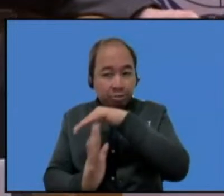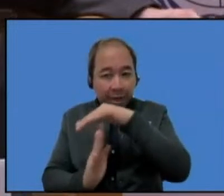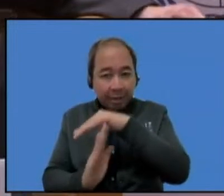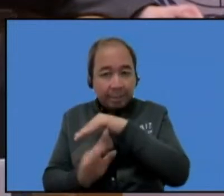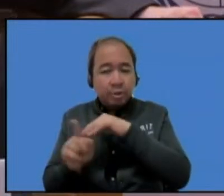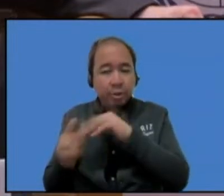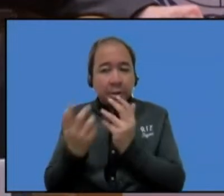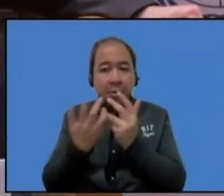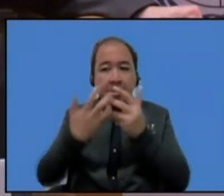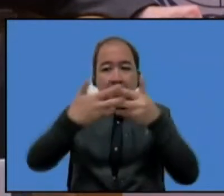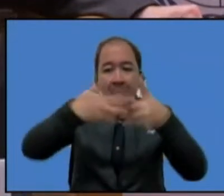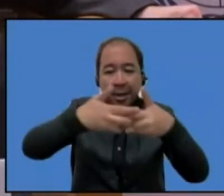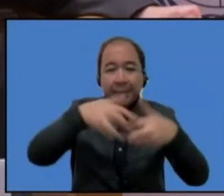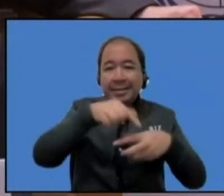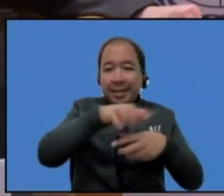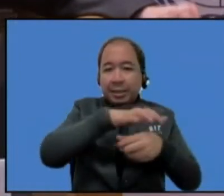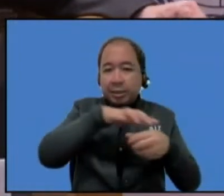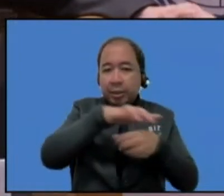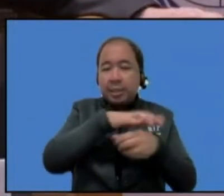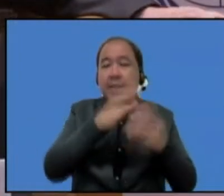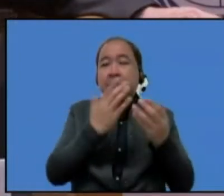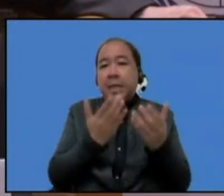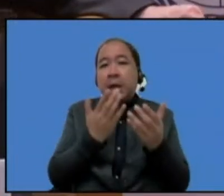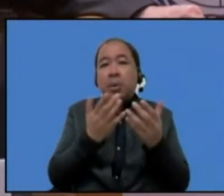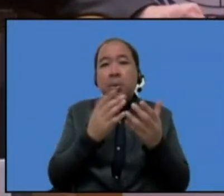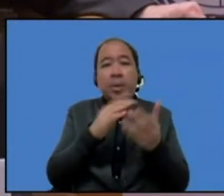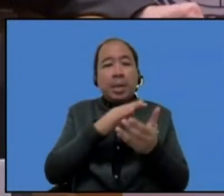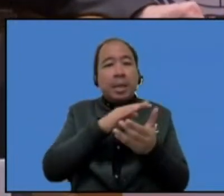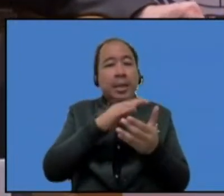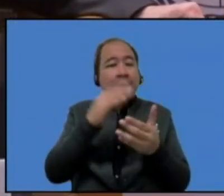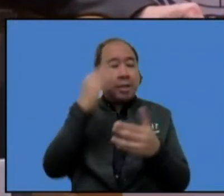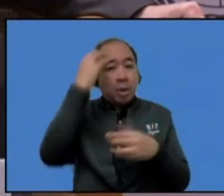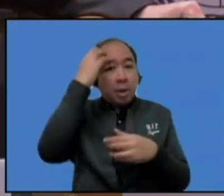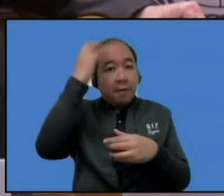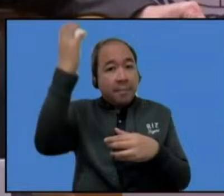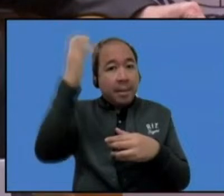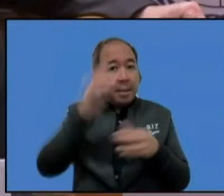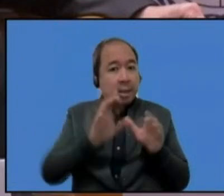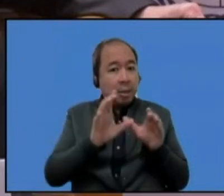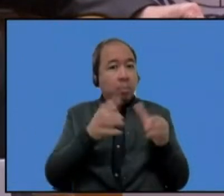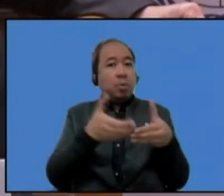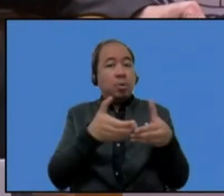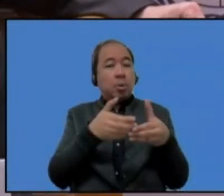with our Central Bureau of Statistics, we will complement